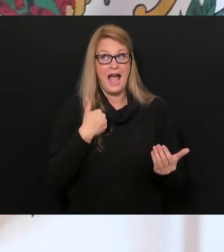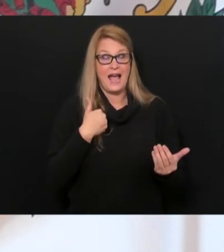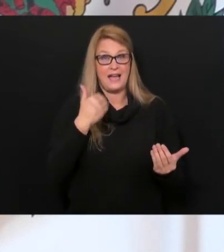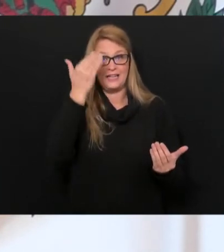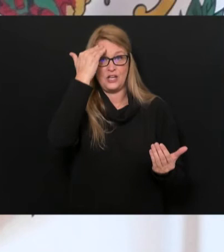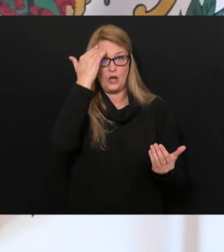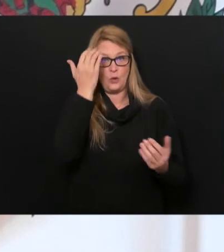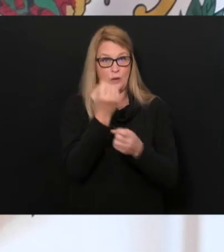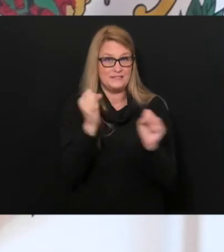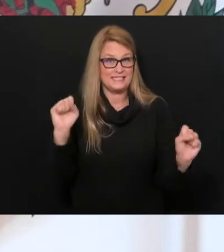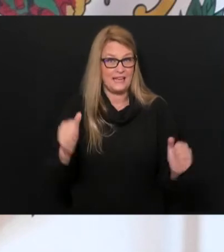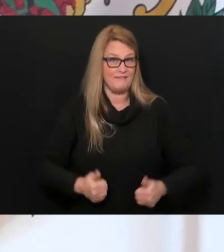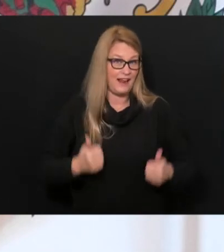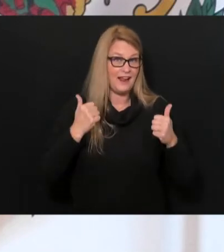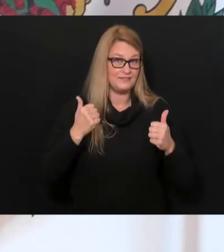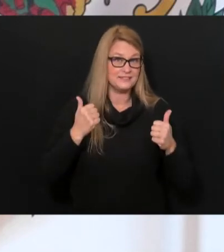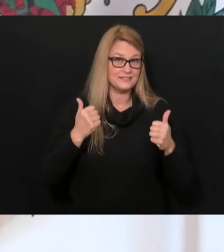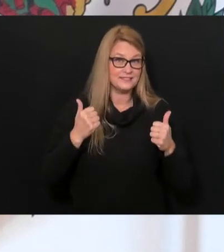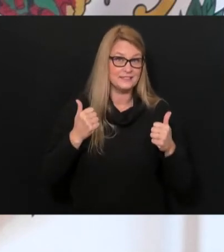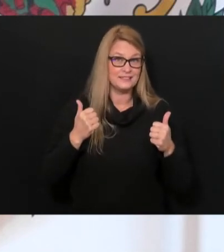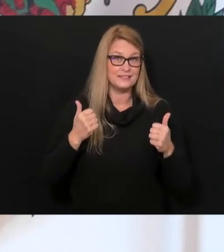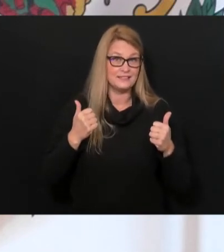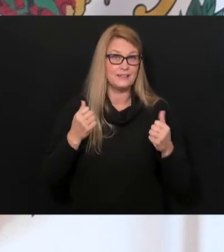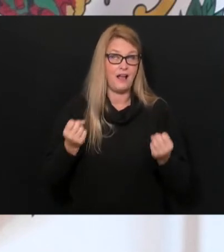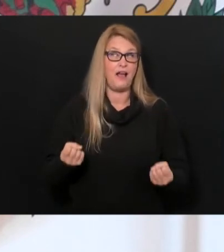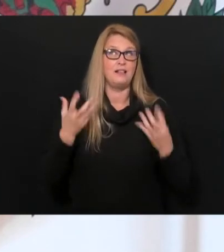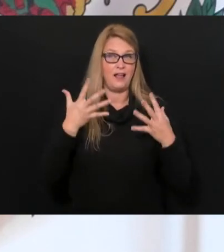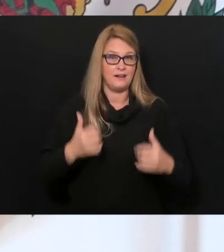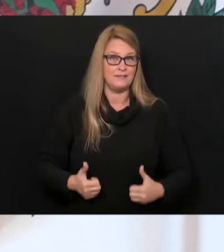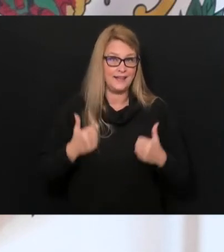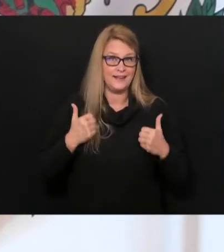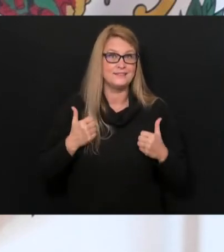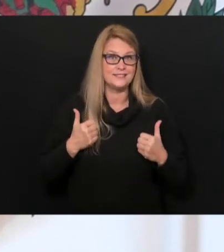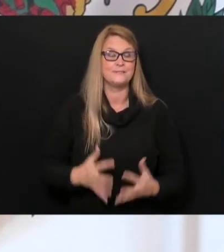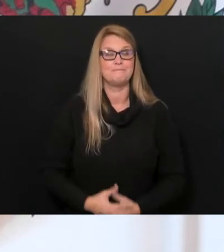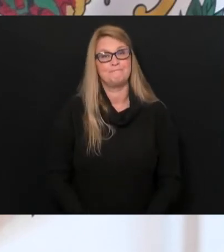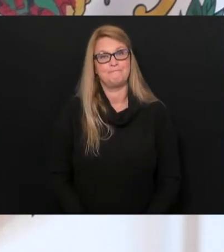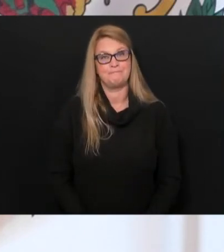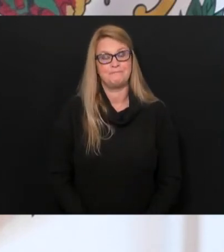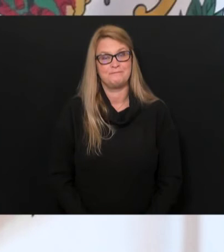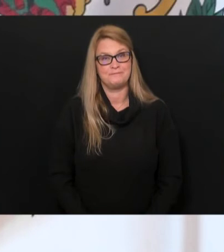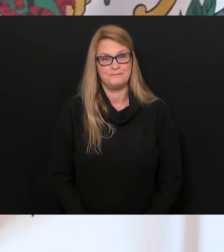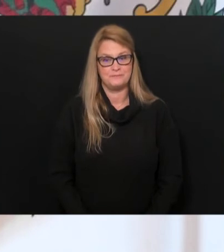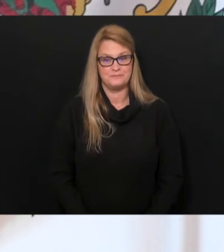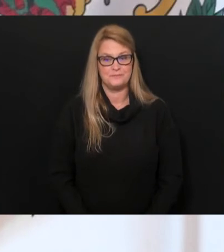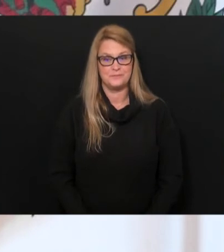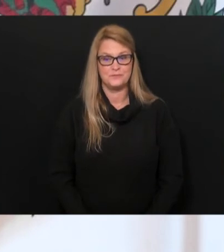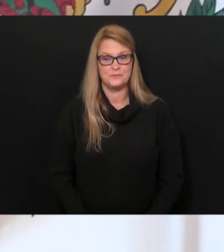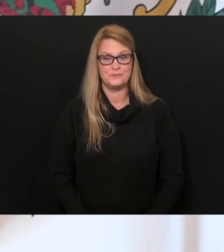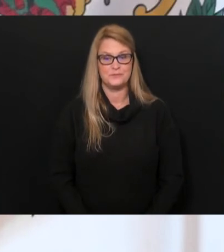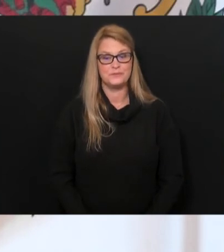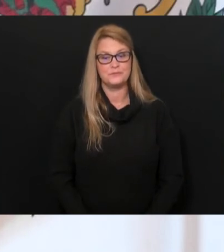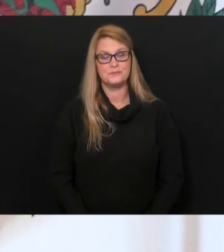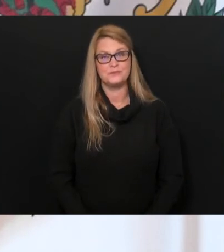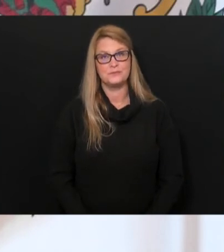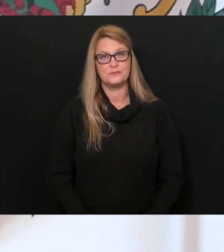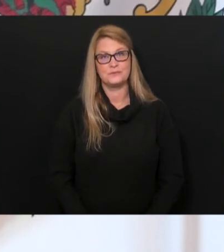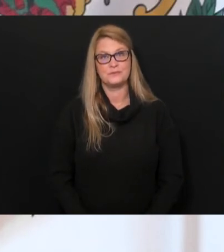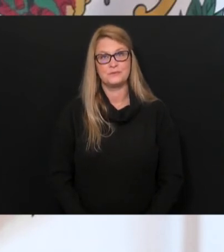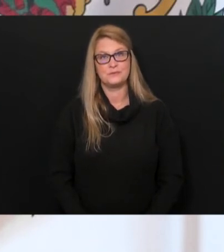saved lives. We saved a pot full of lives right there. Now, the thing we got to do is we got to realize just